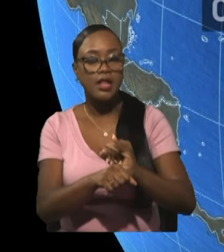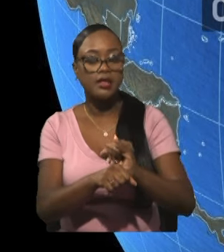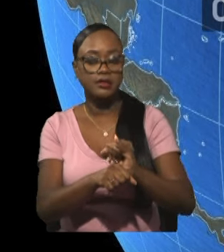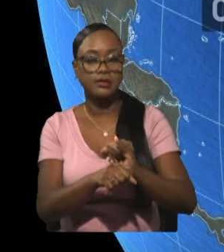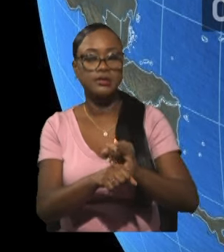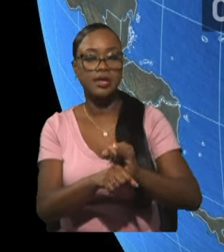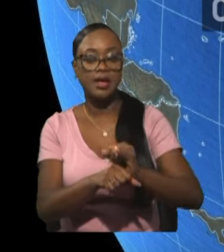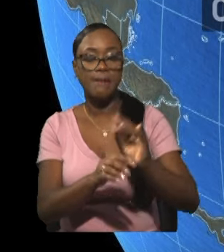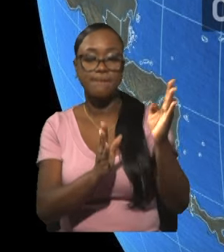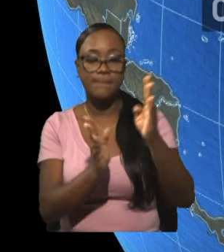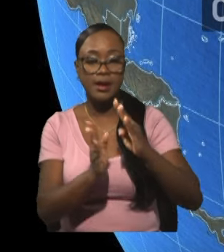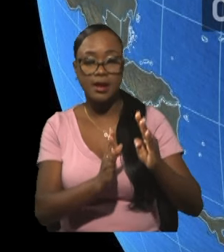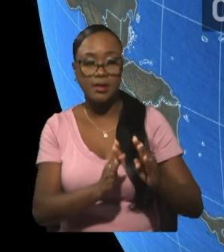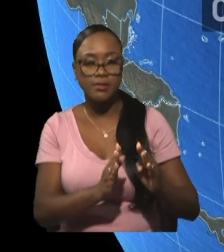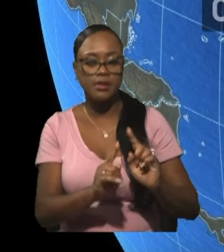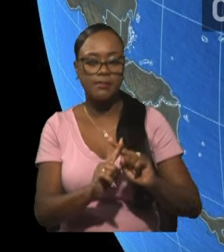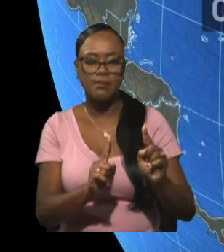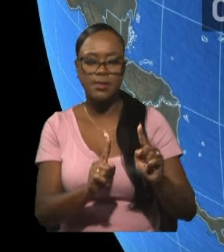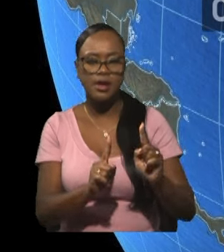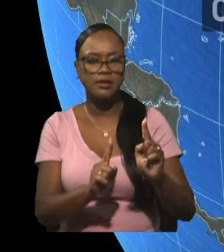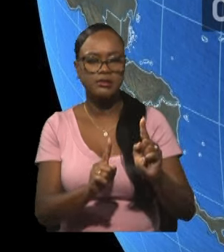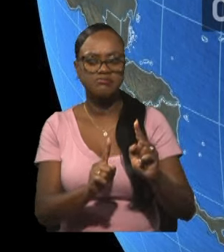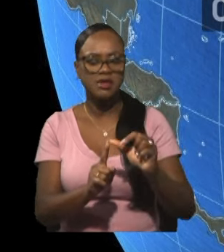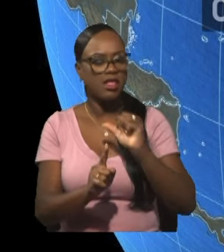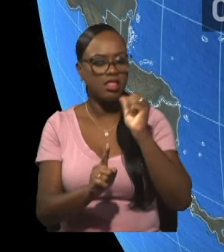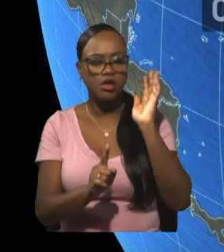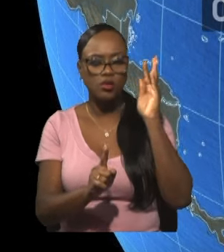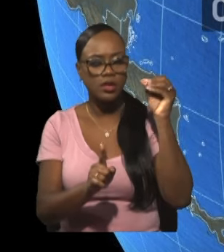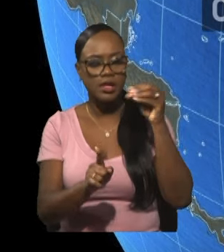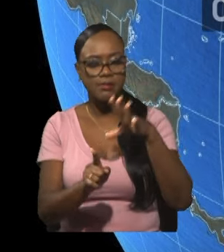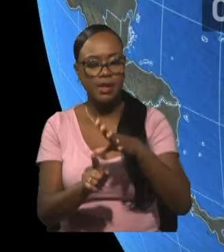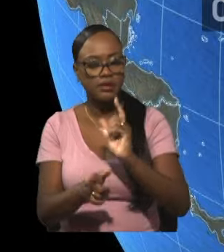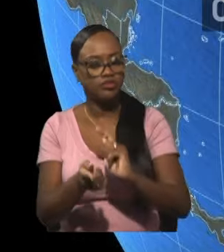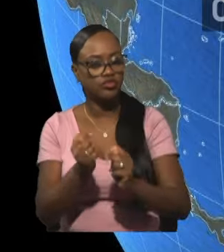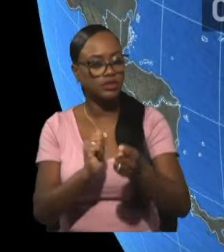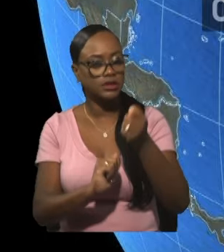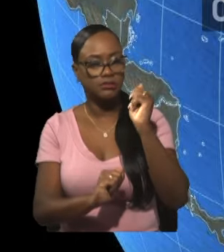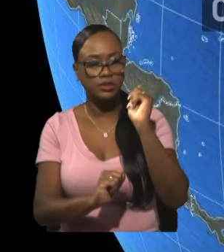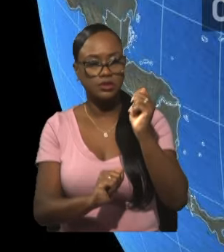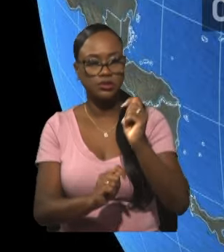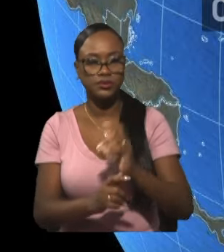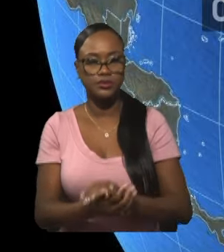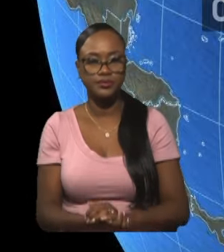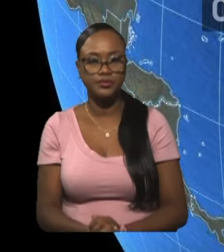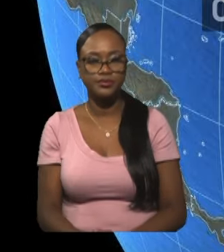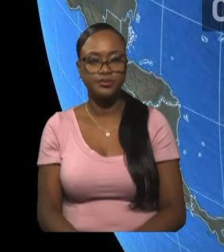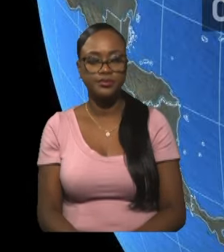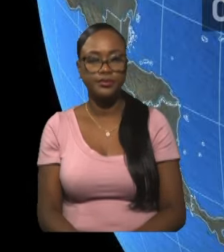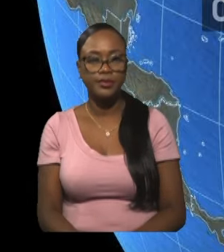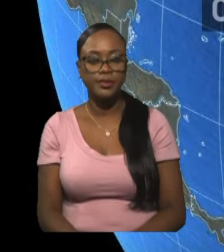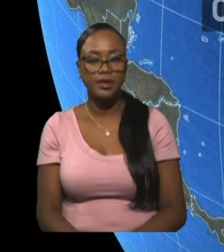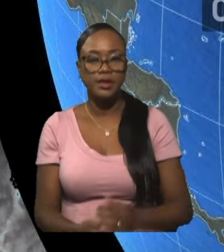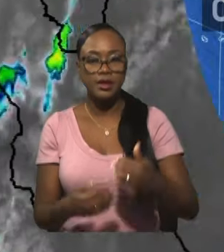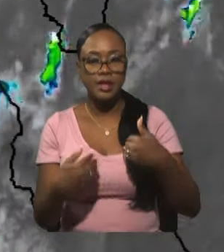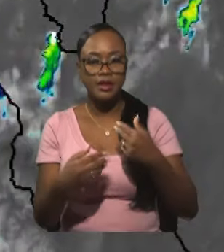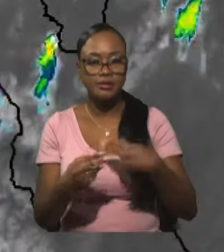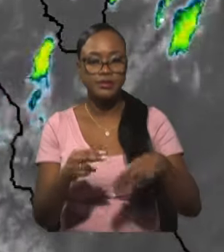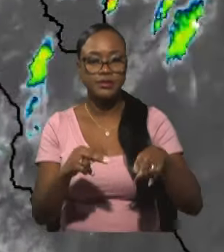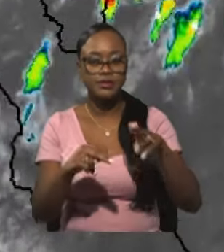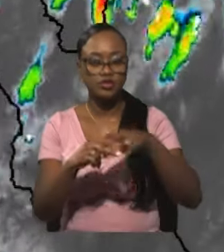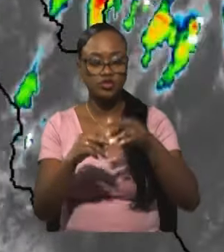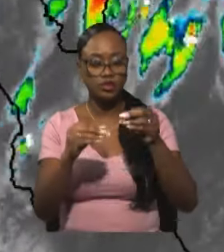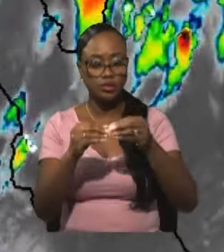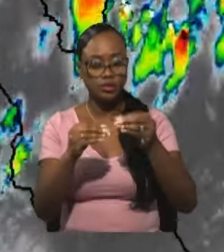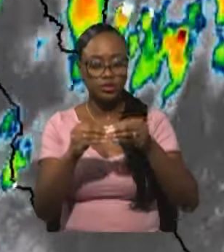However, it's important to note that neither of these systems poses a direct threat to Trinidad and Tobago. Closer to home, there has been an increase in